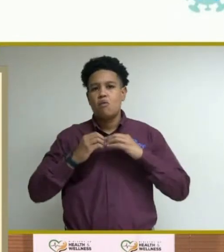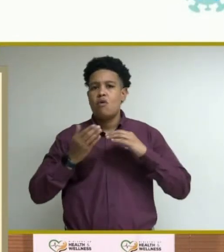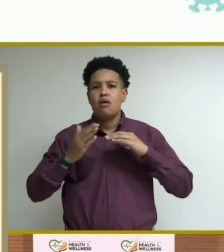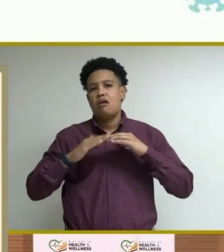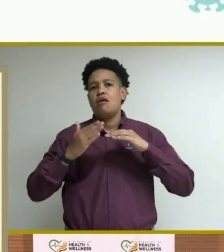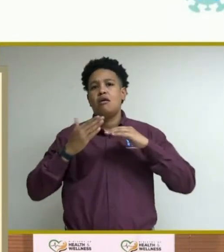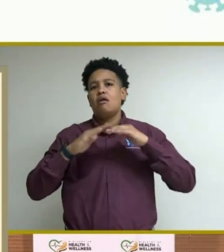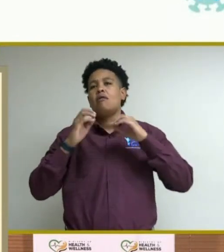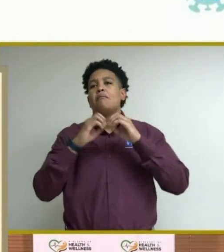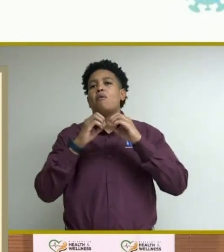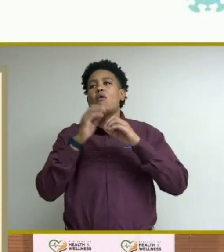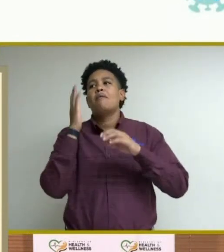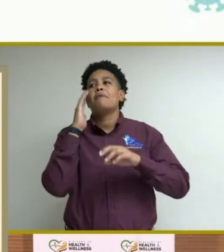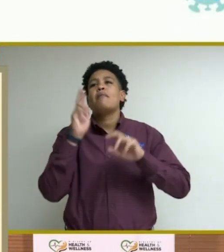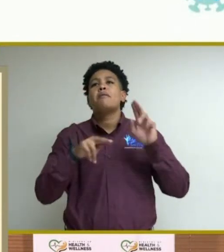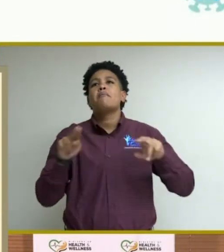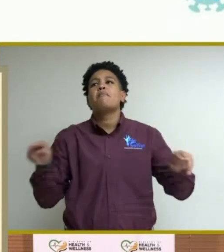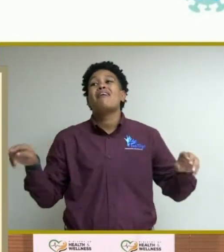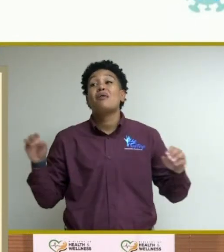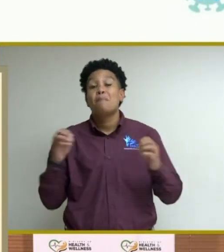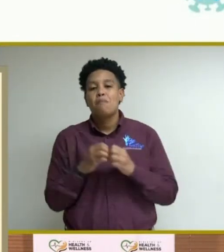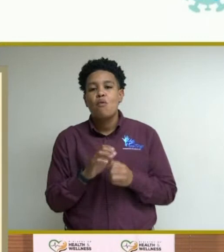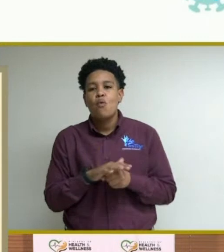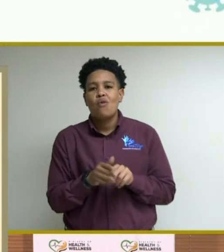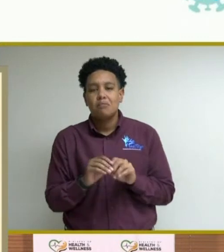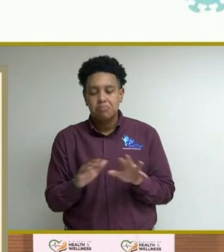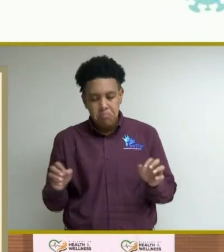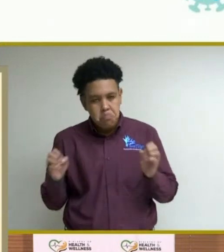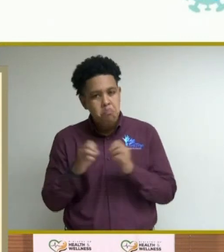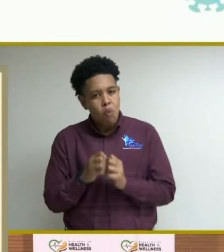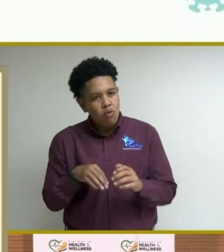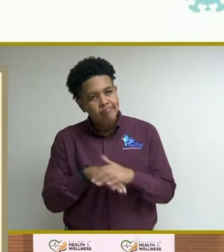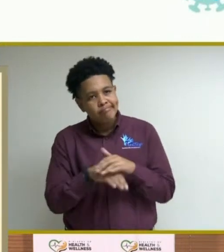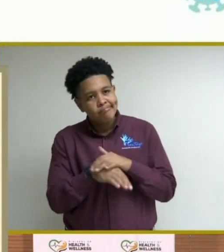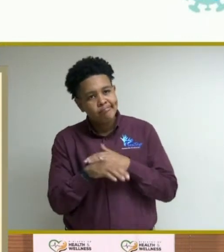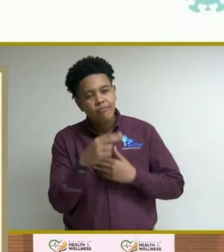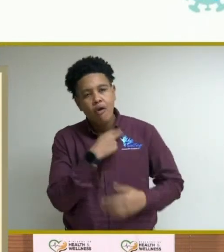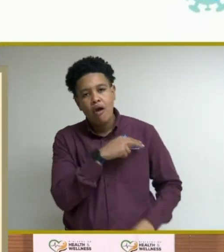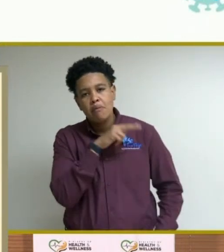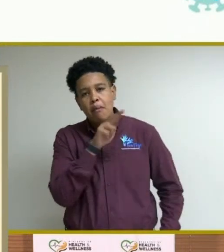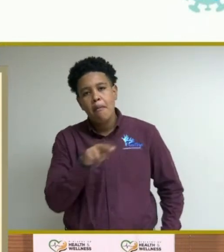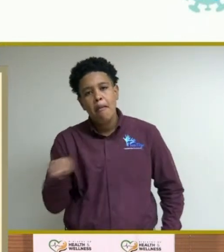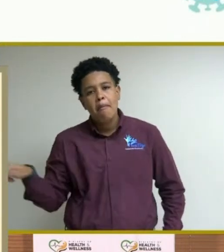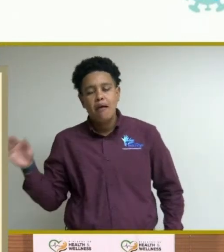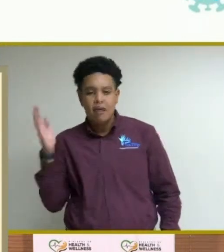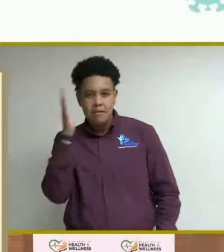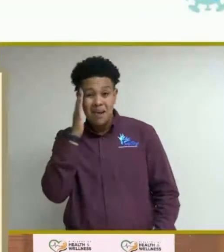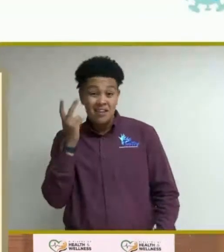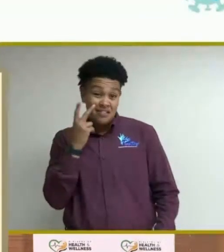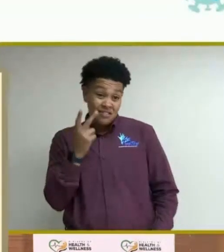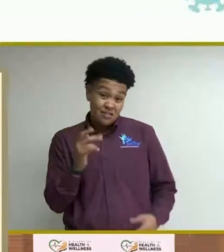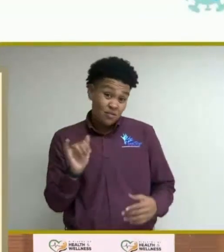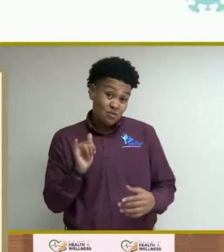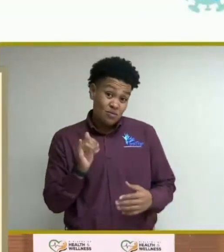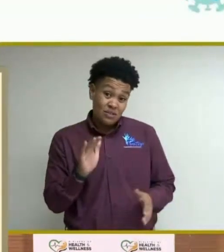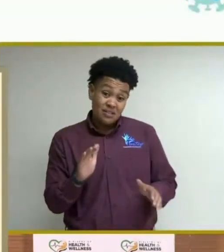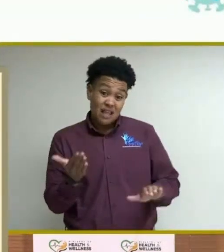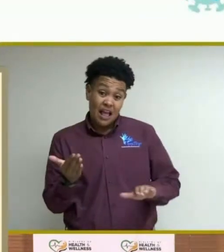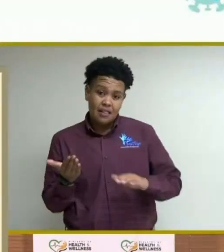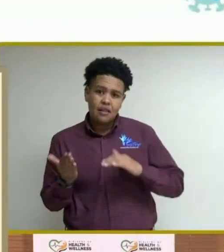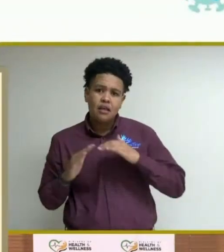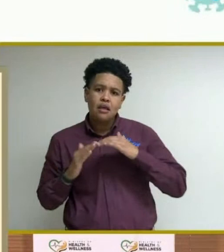number of cases increase. We also see that the number of deaths have also been